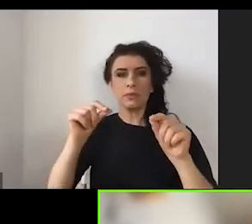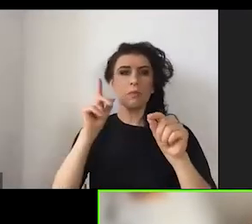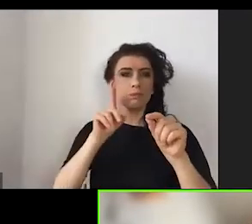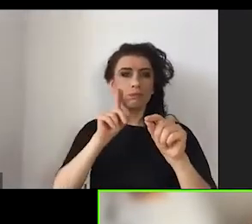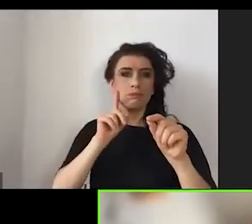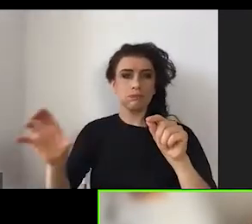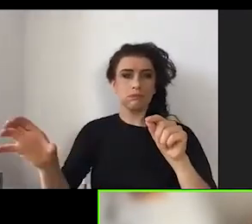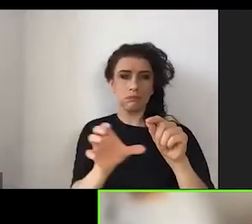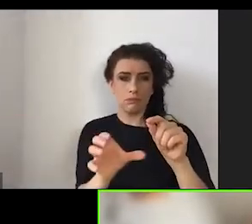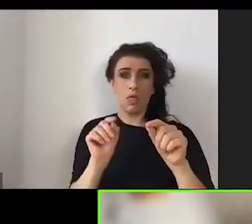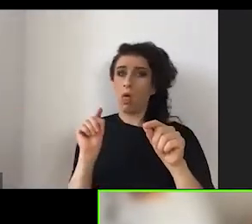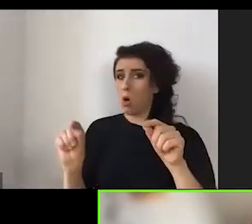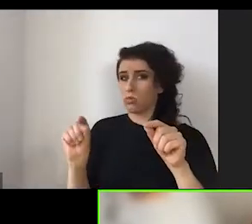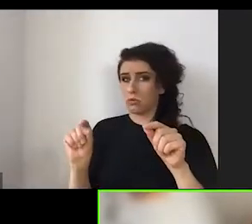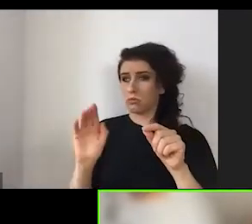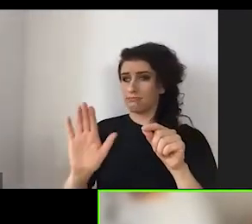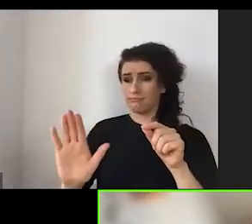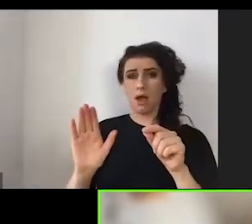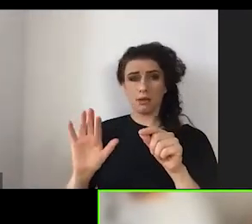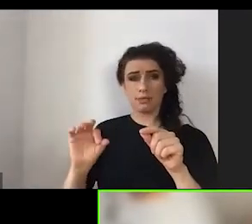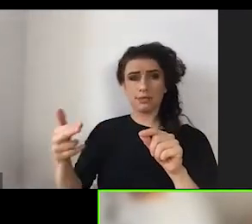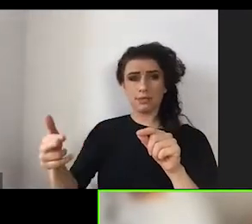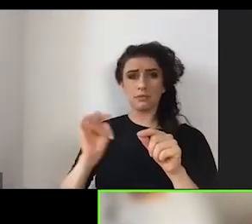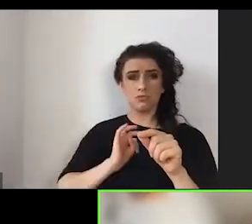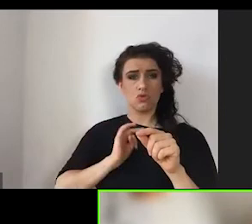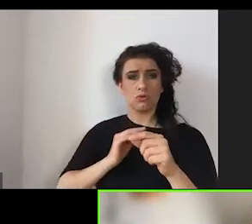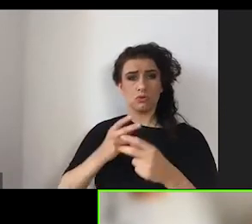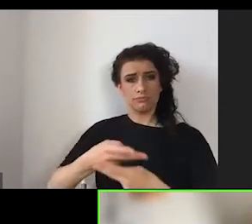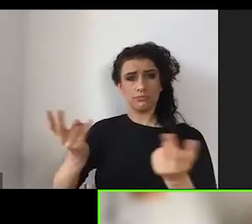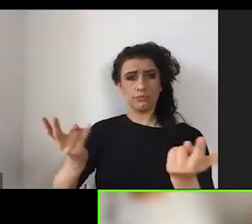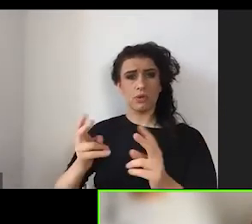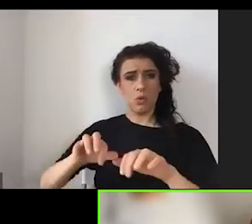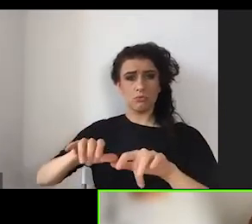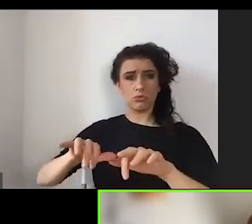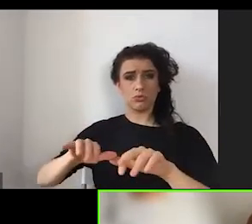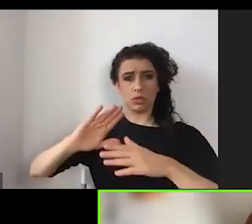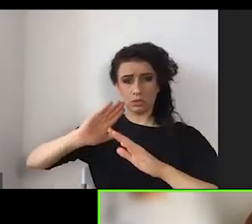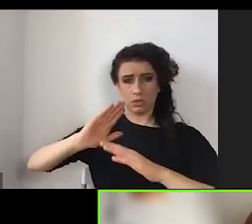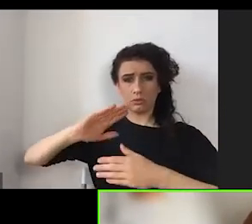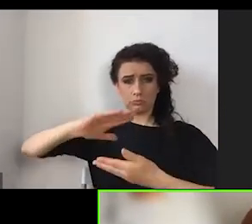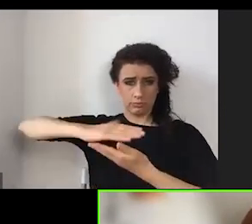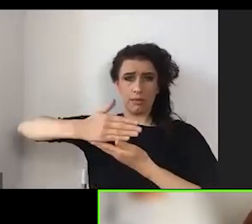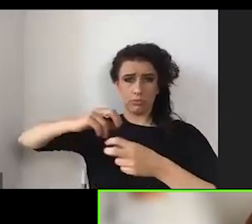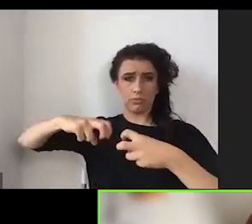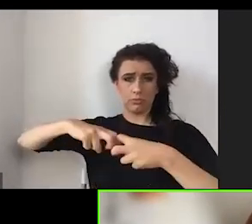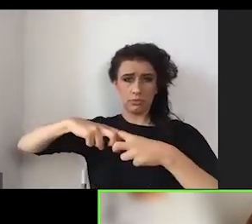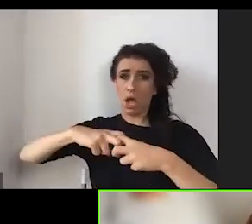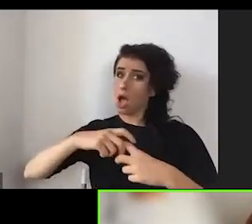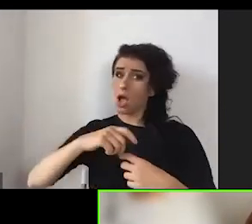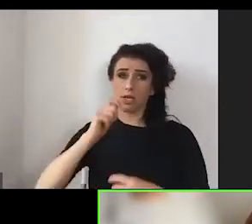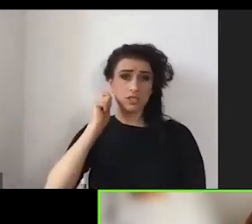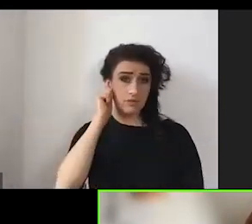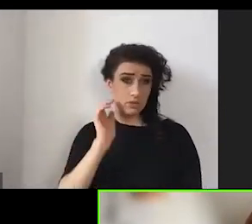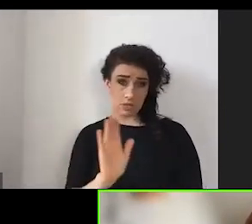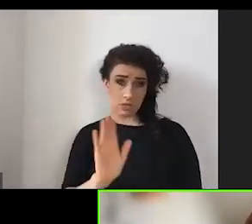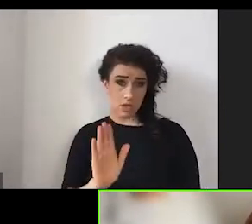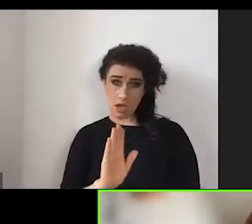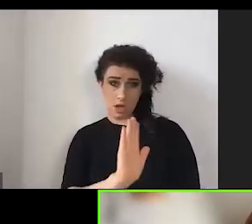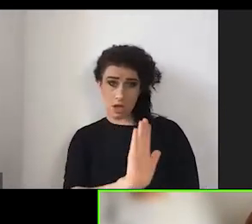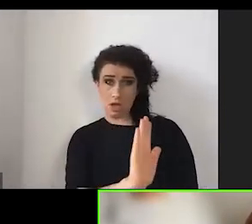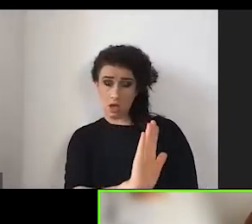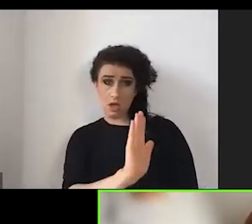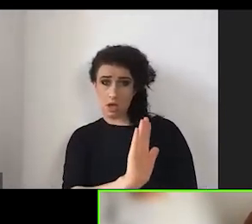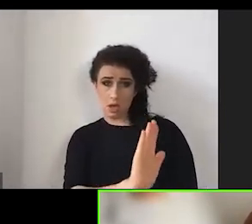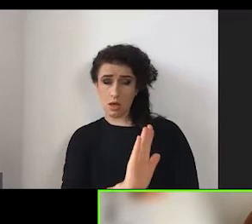home and they start doing domestic work because that's chauvinism.